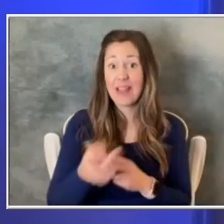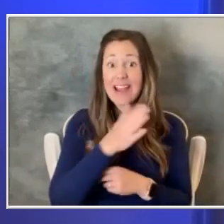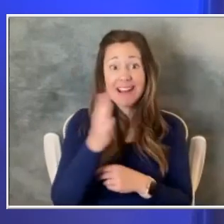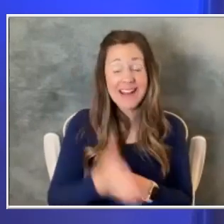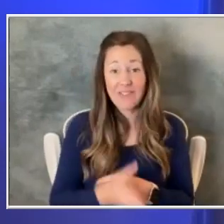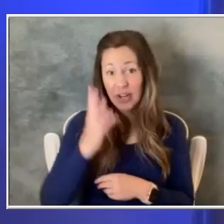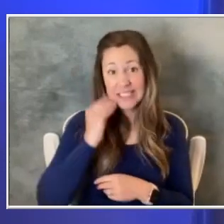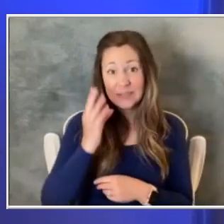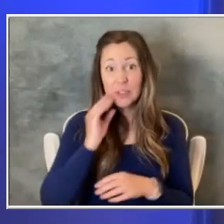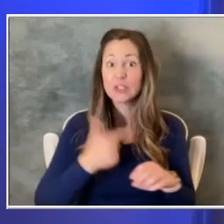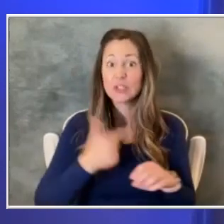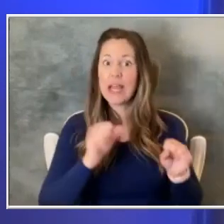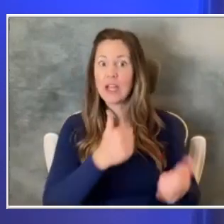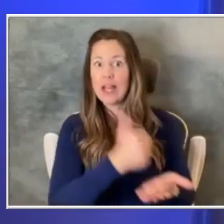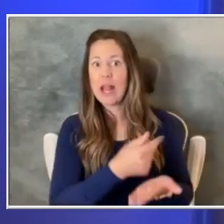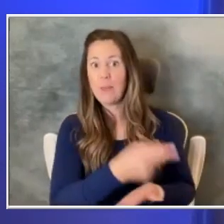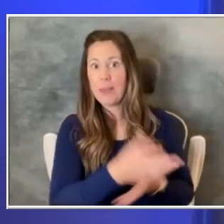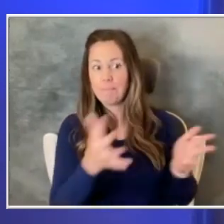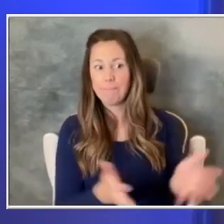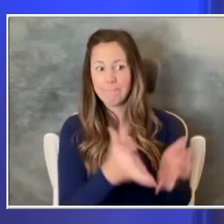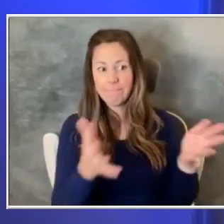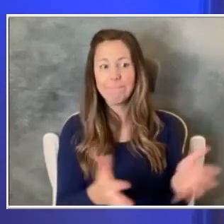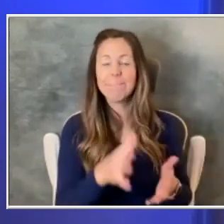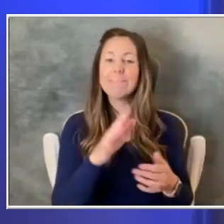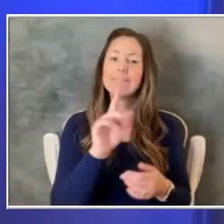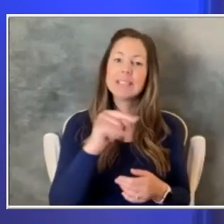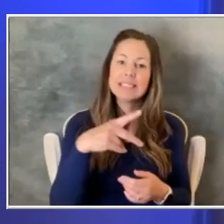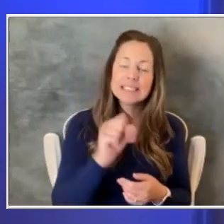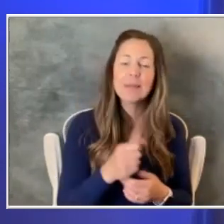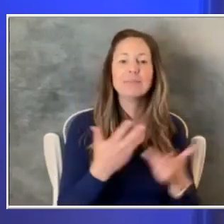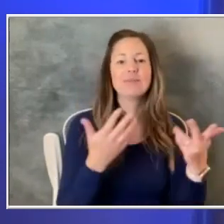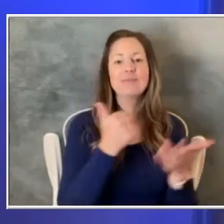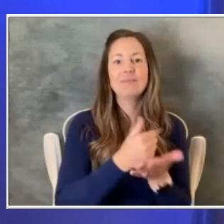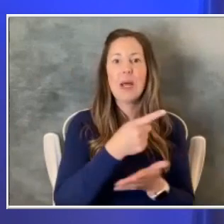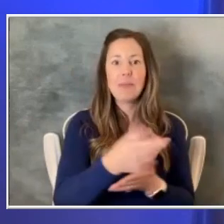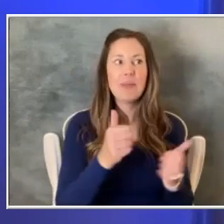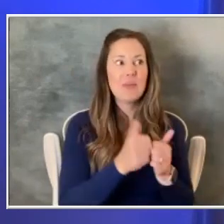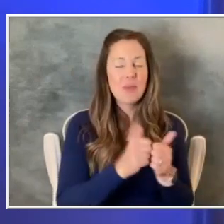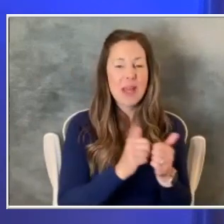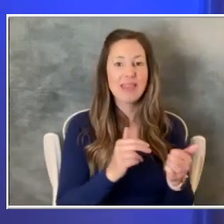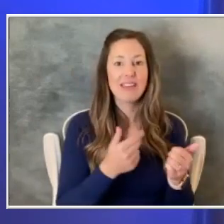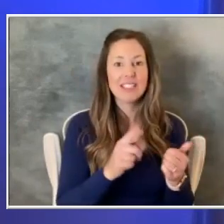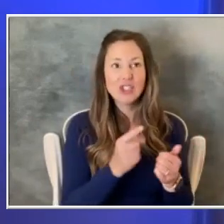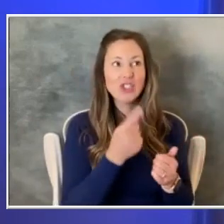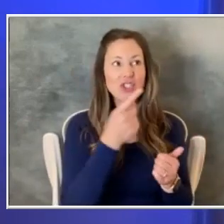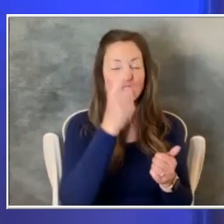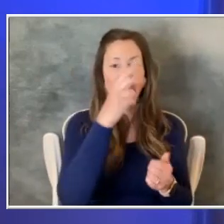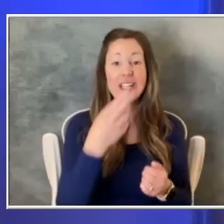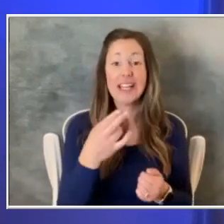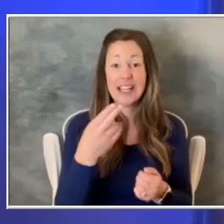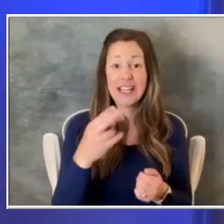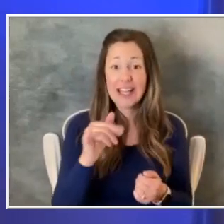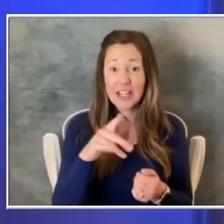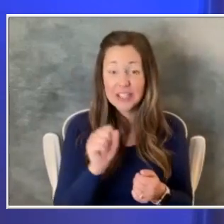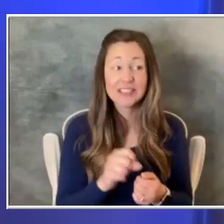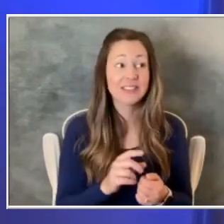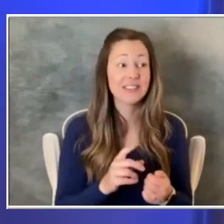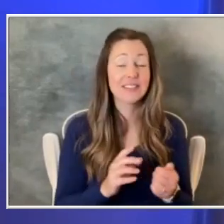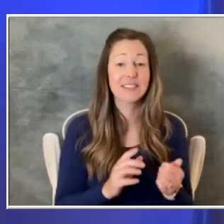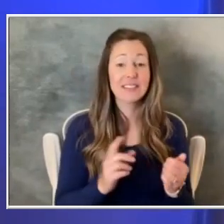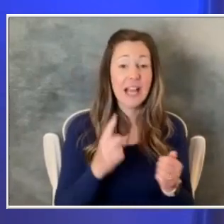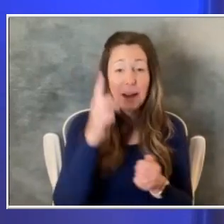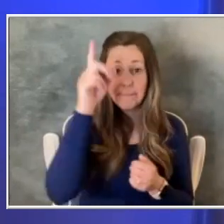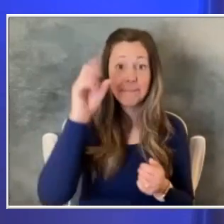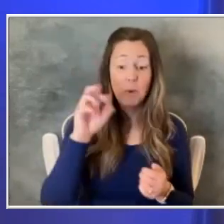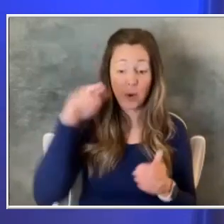able to help them along on the ride and give them tips and tricks to get up those hills, because it has some really steep hills going down really fast, and Yeah. it